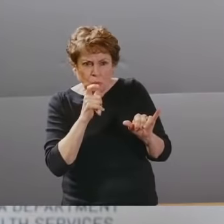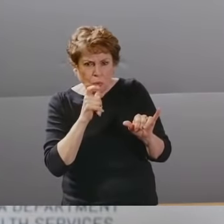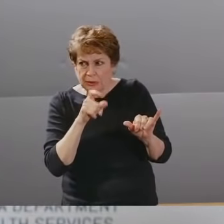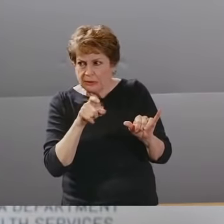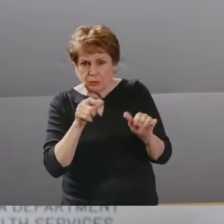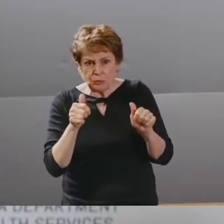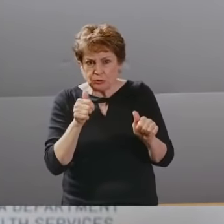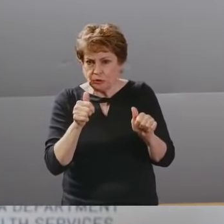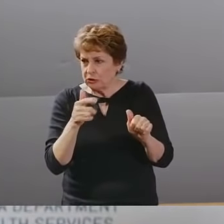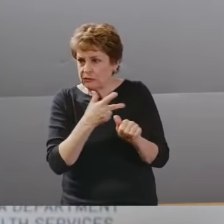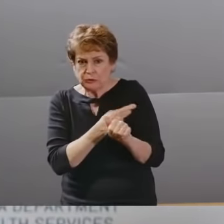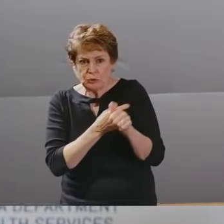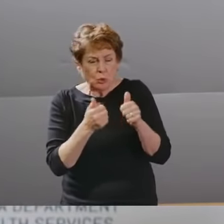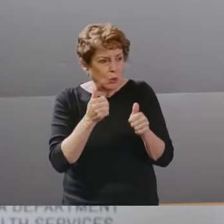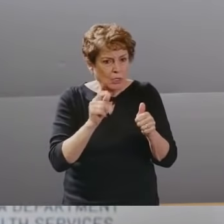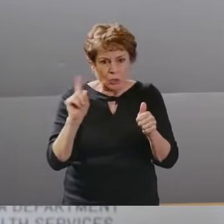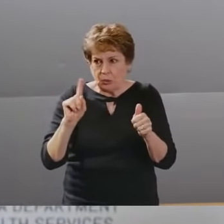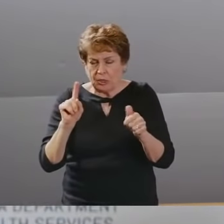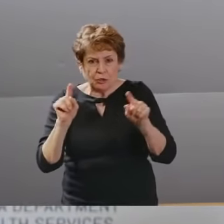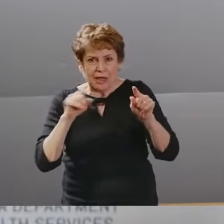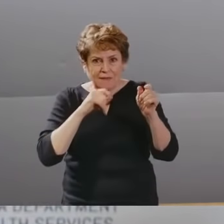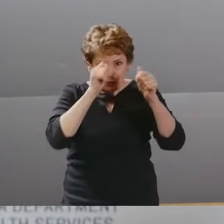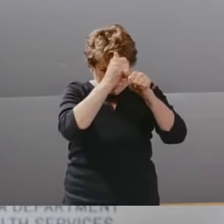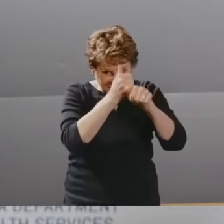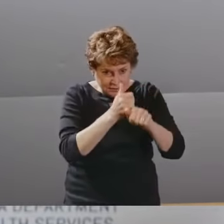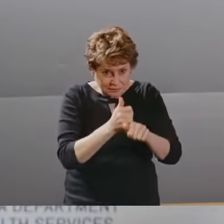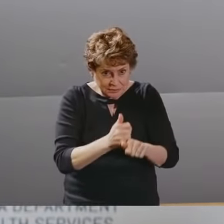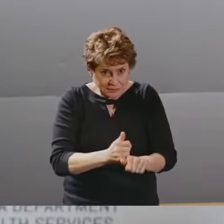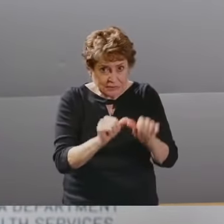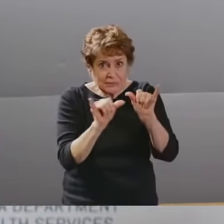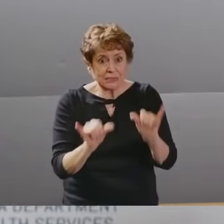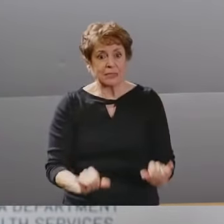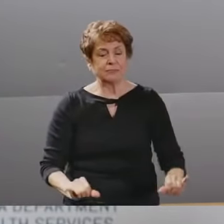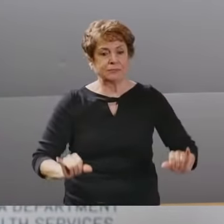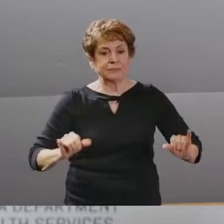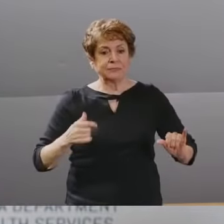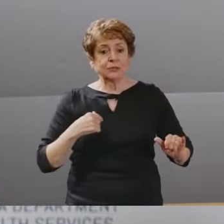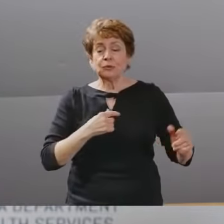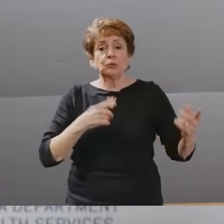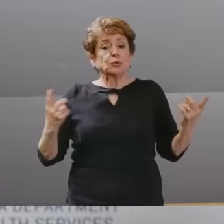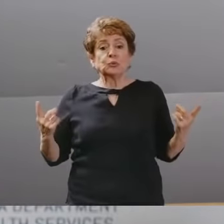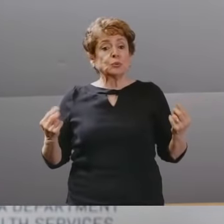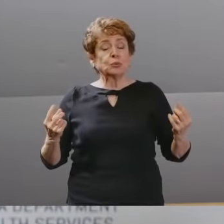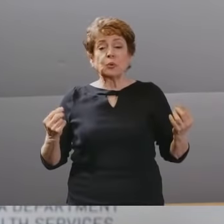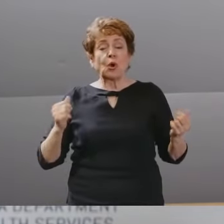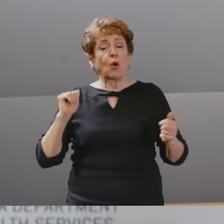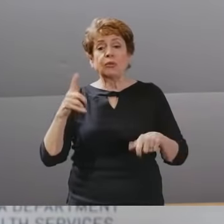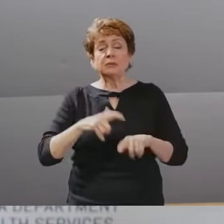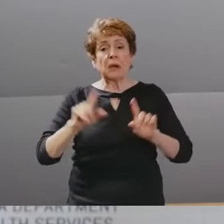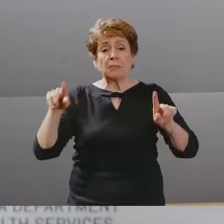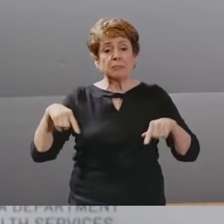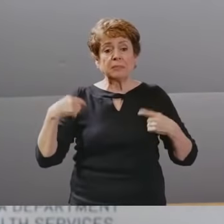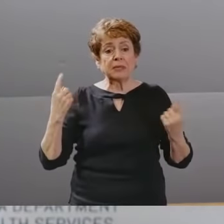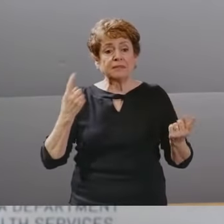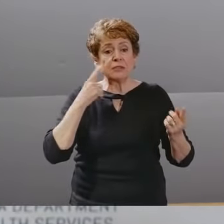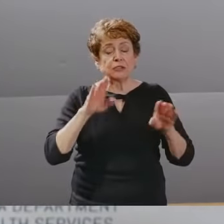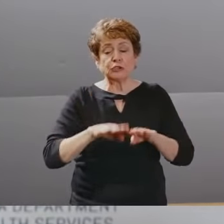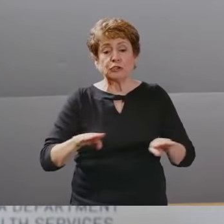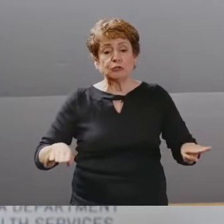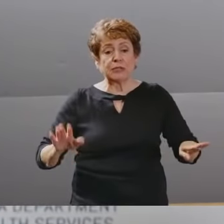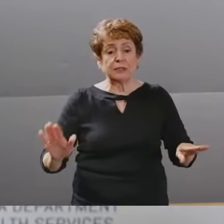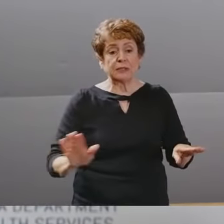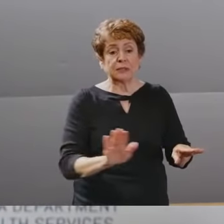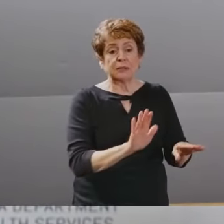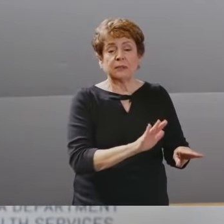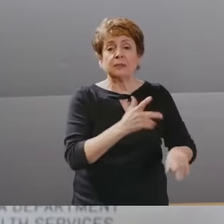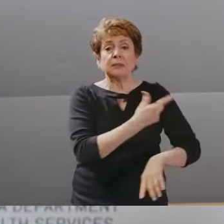state's Vaccine for Children's program. So we are used to working with CDC to get vaccine out to the groups and to the areas that need